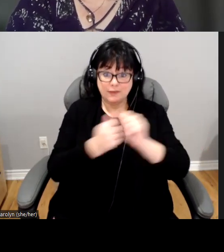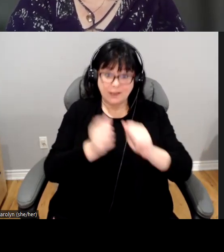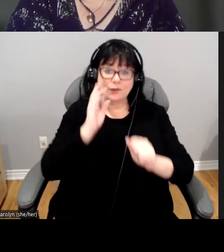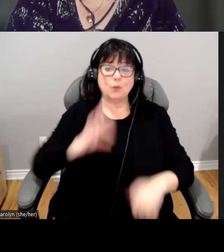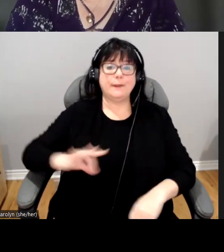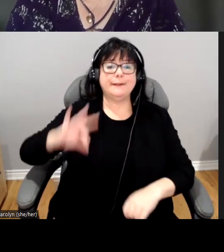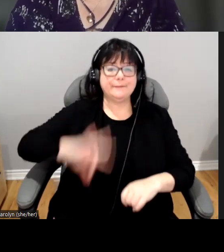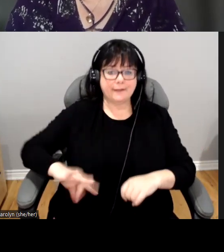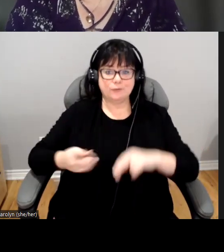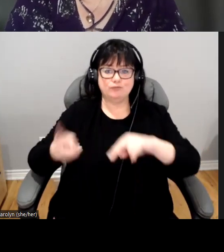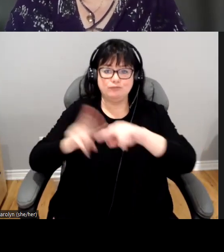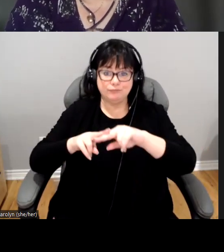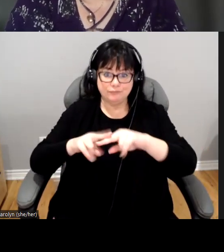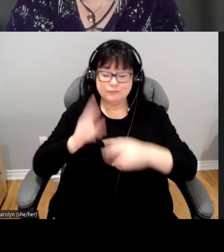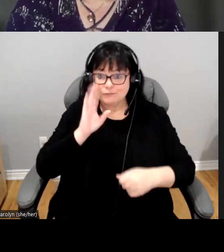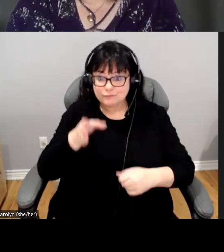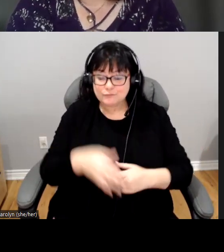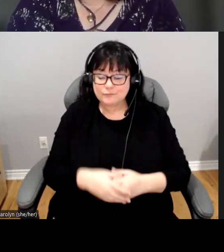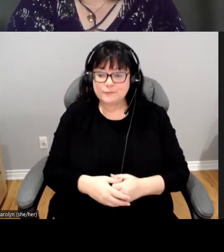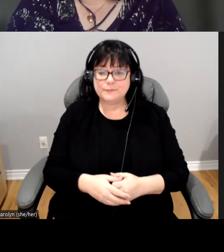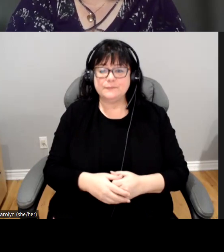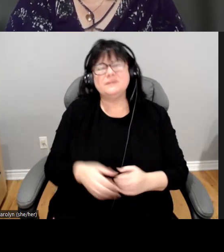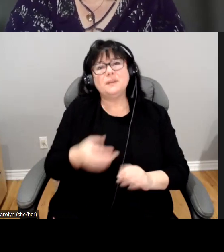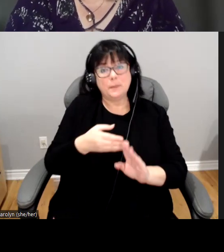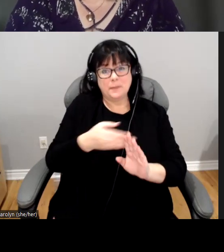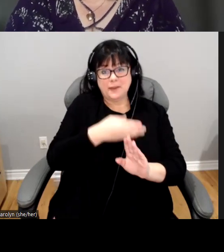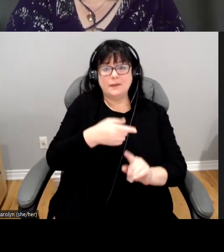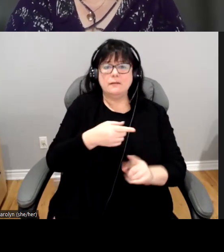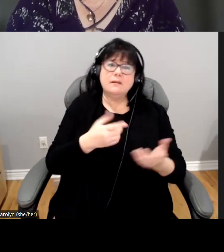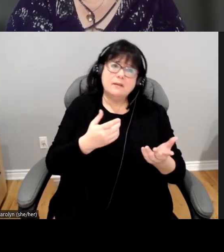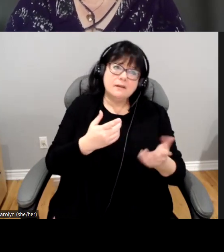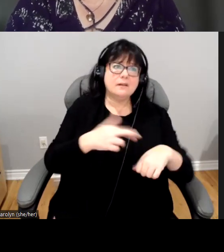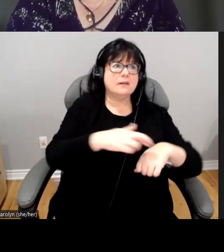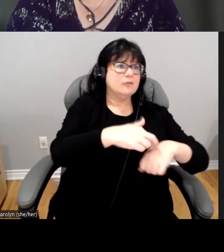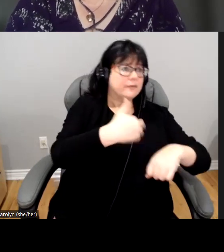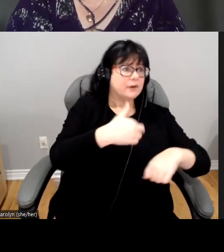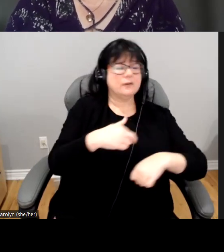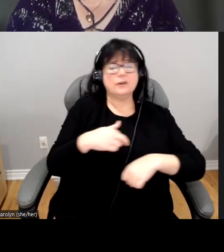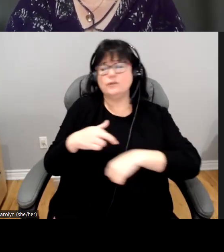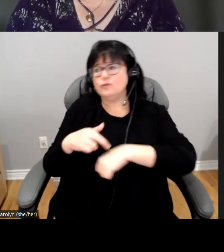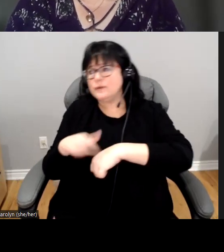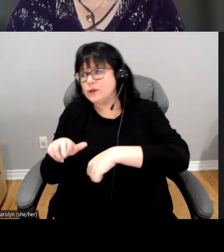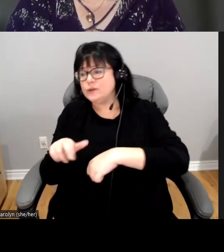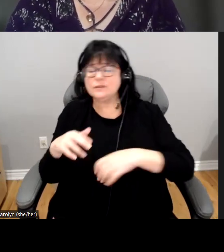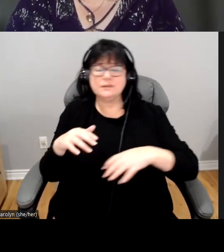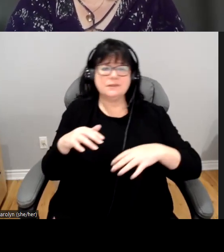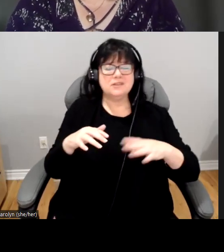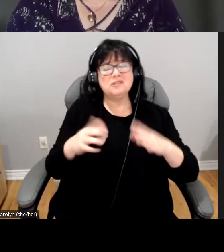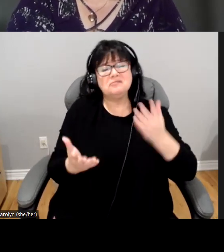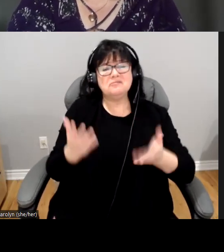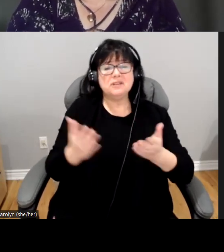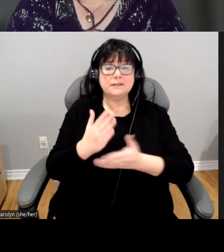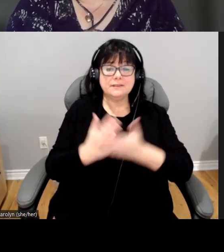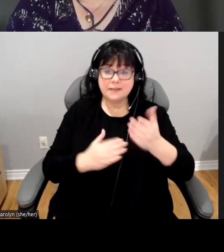there wasn't, yeah, there were referrals, sure. But like I mentioned, because employment service job seekers are so